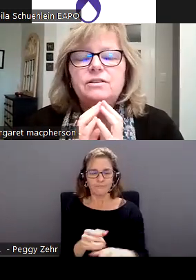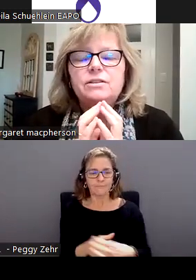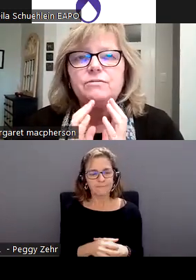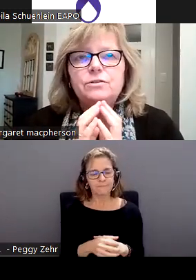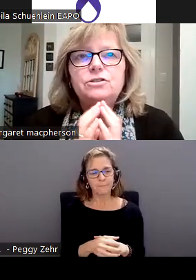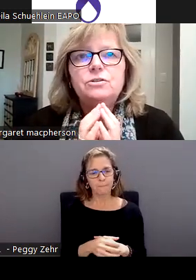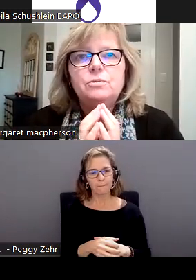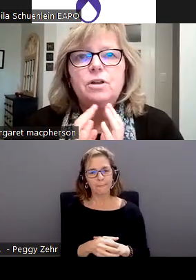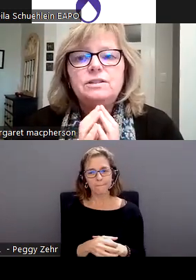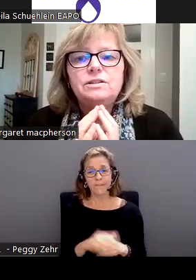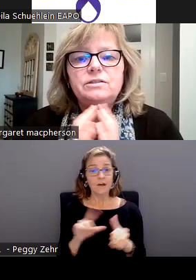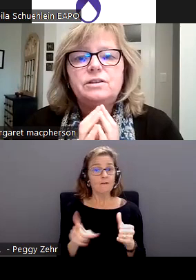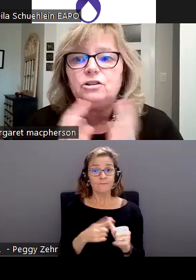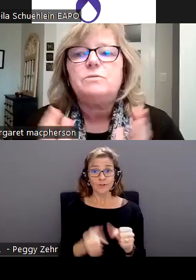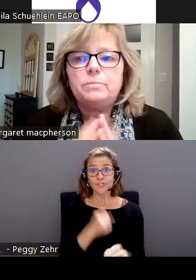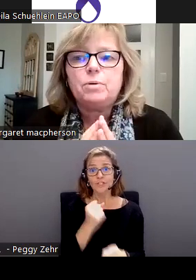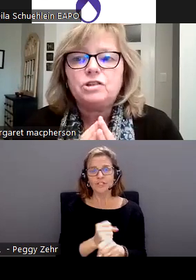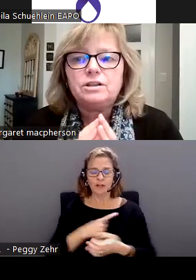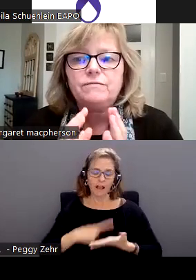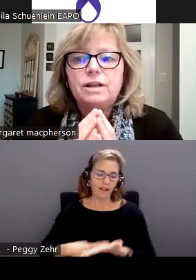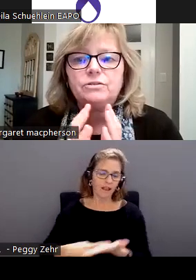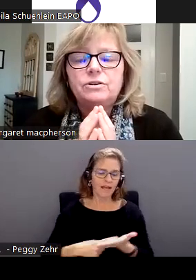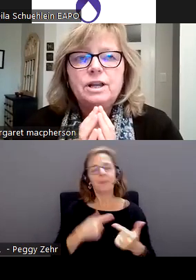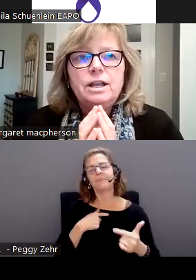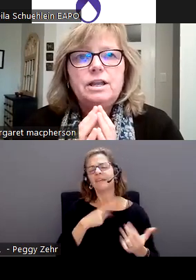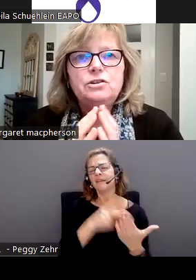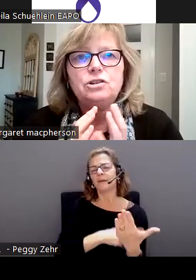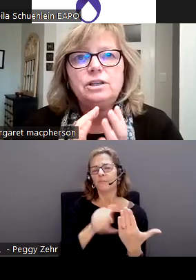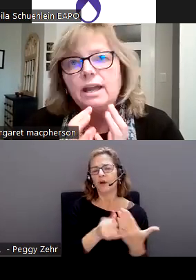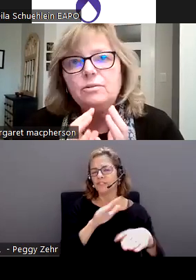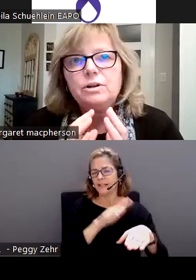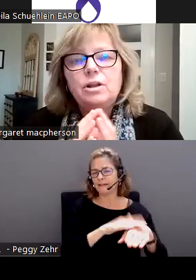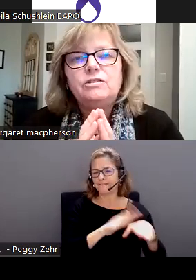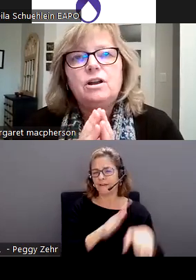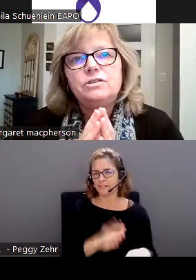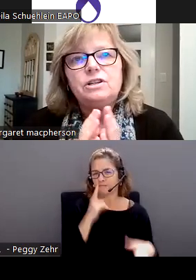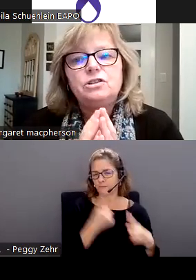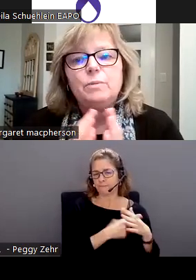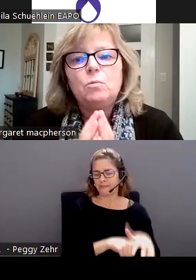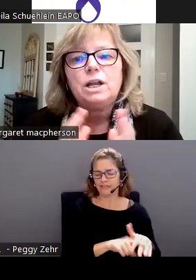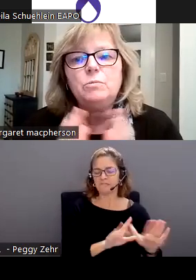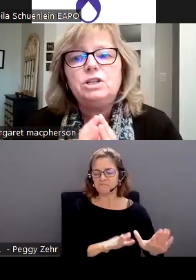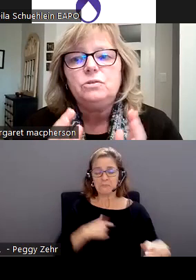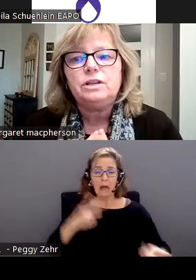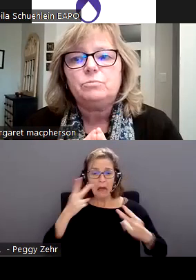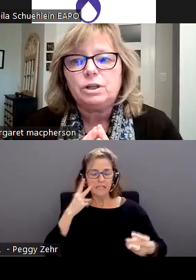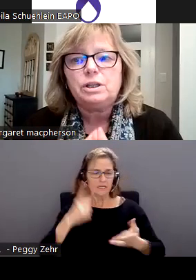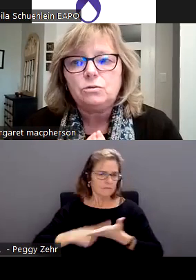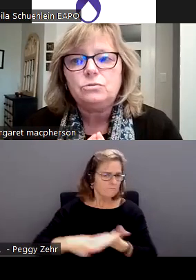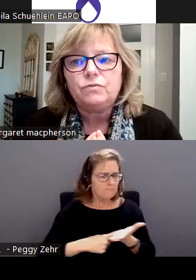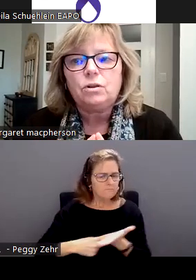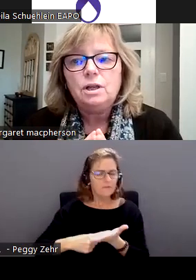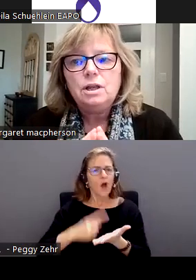like the first year, there were lots of discussion. I was a project advisor initially, and there were lots of conversations about what can we do that is